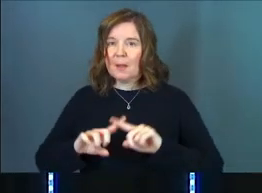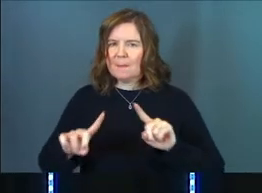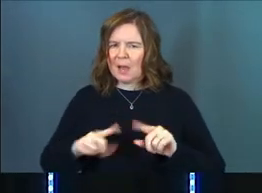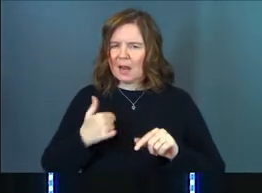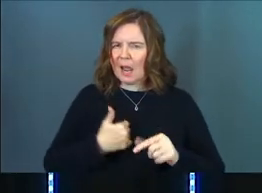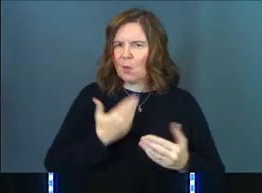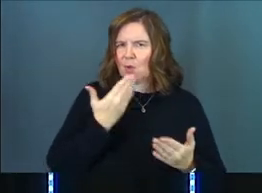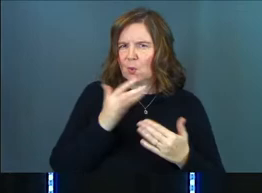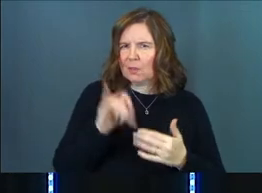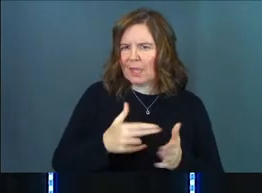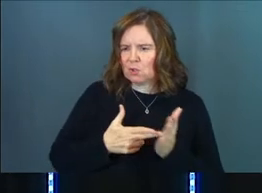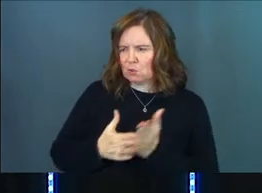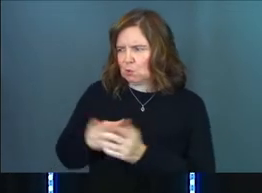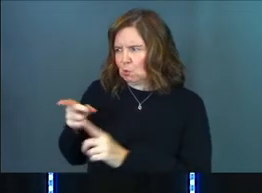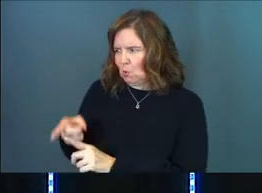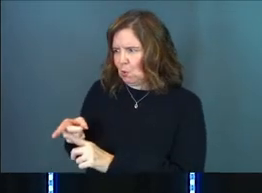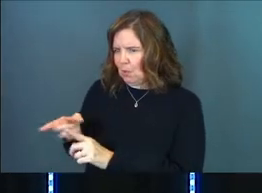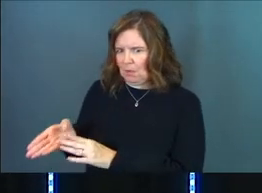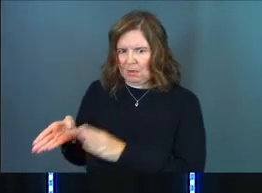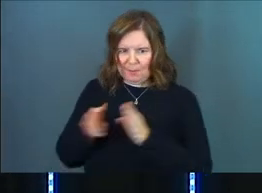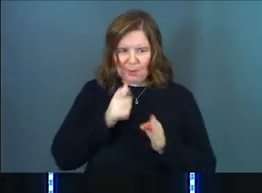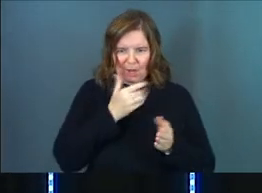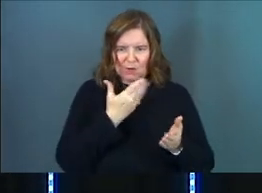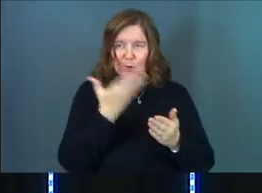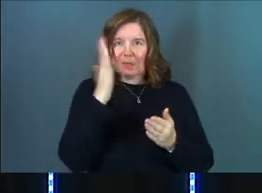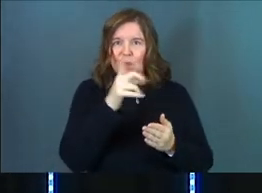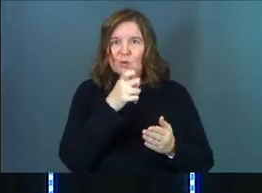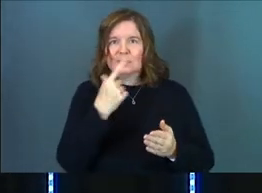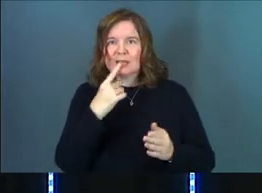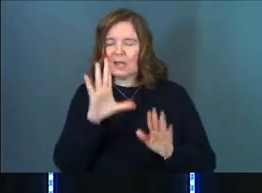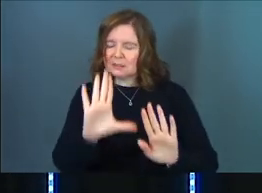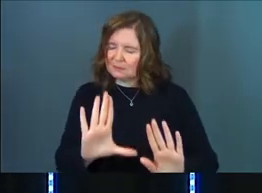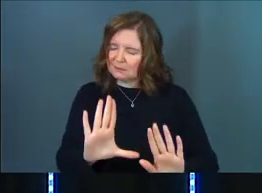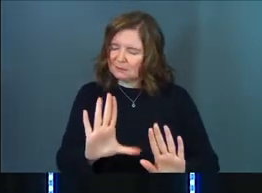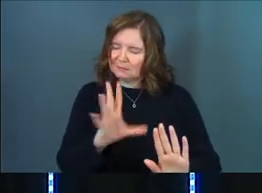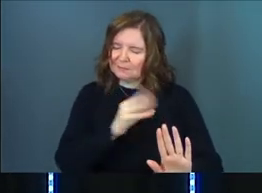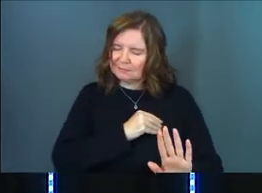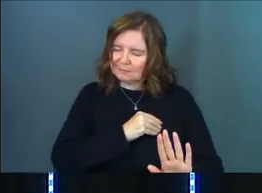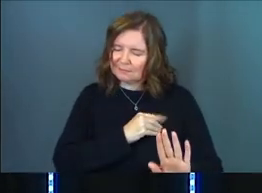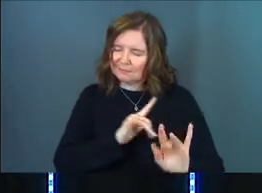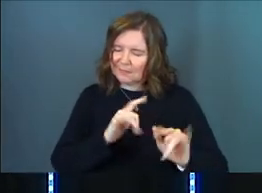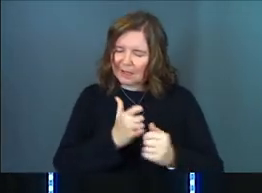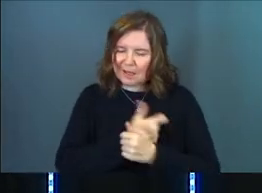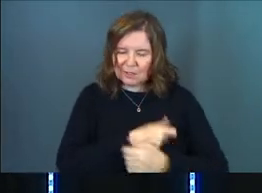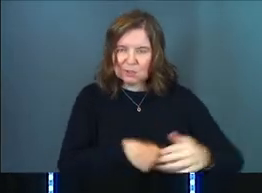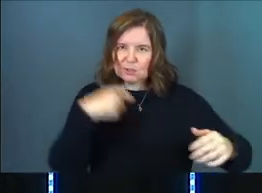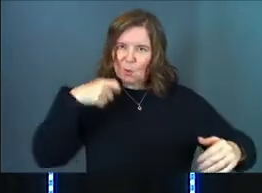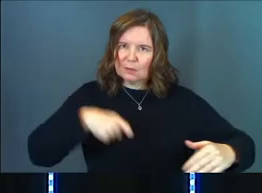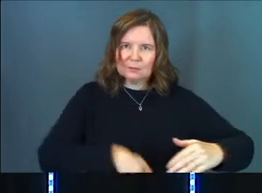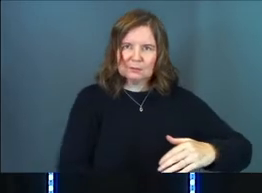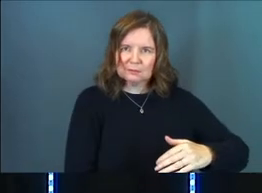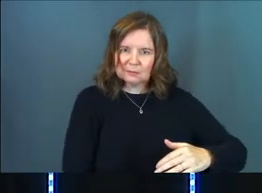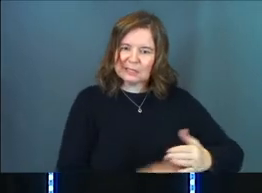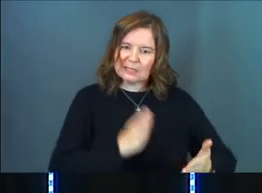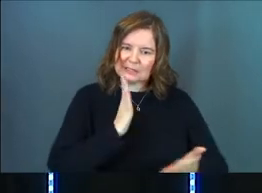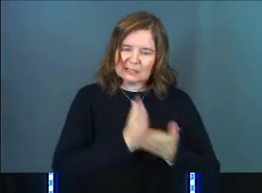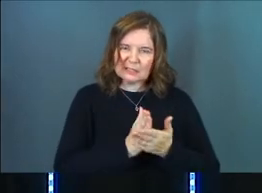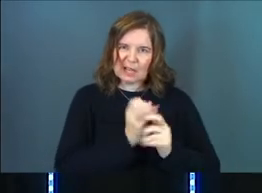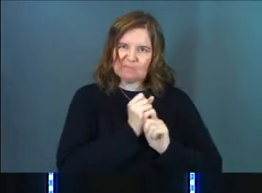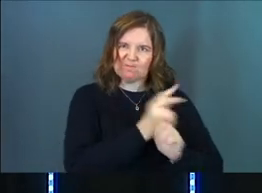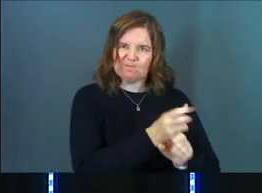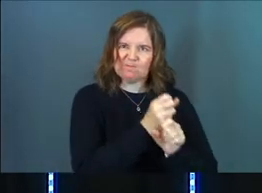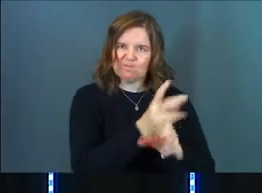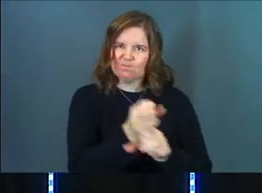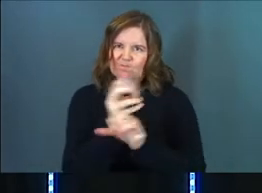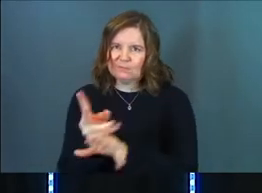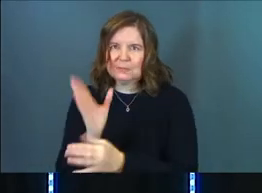But how are we good with that truth? And we're not good with a God who says, turn the other cheek and put your sword away and stop aiming for